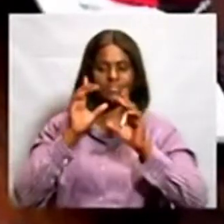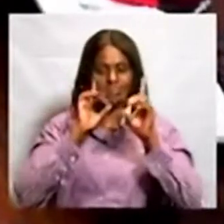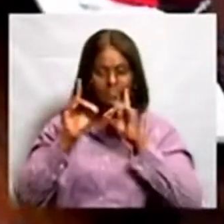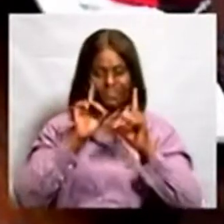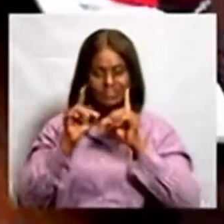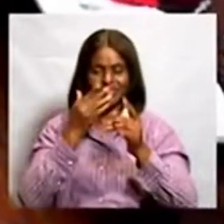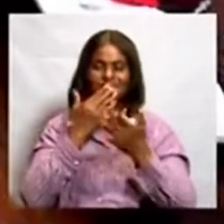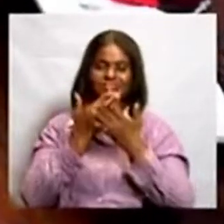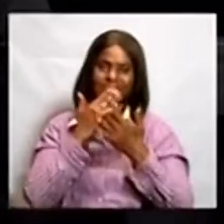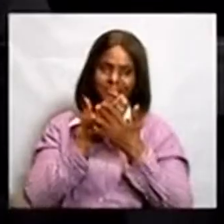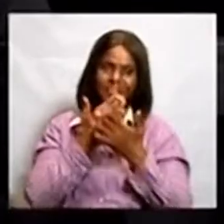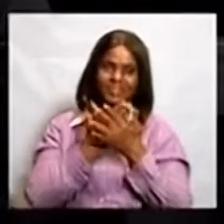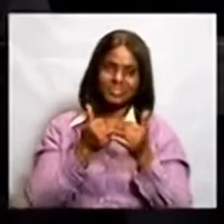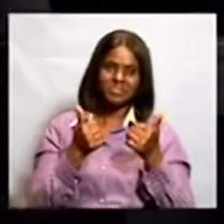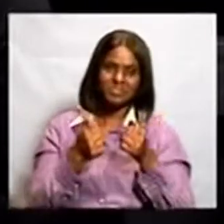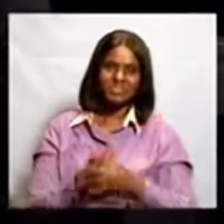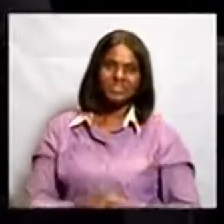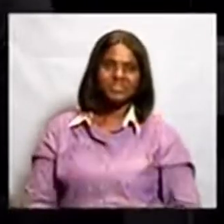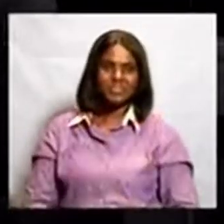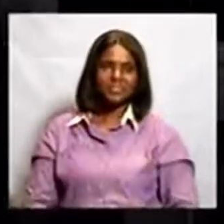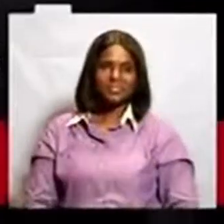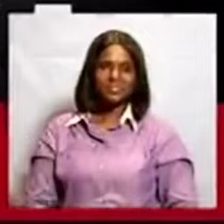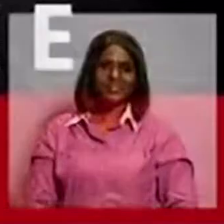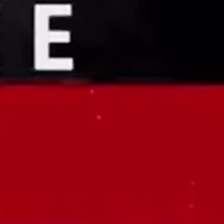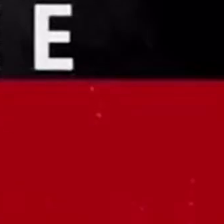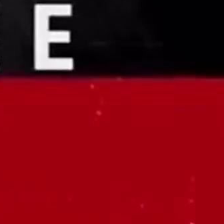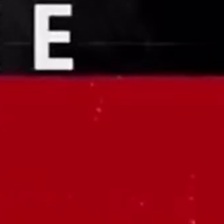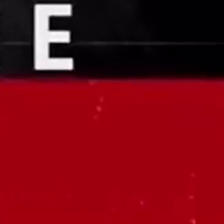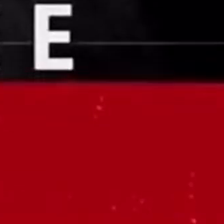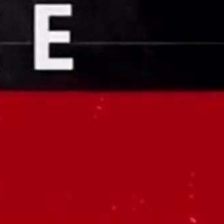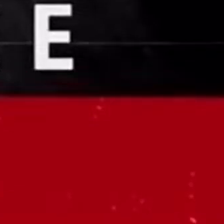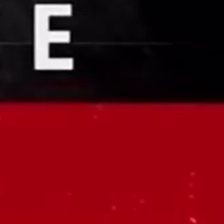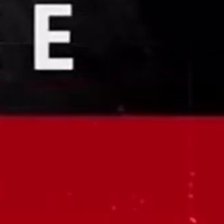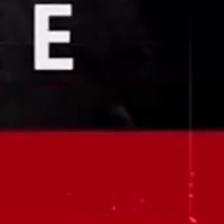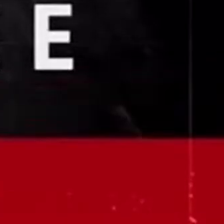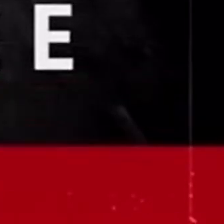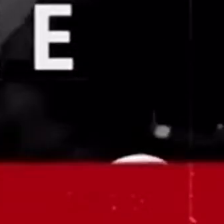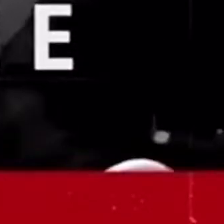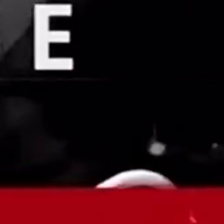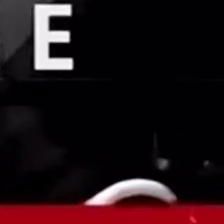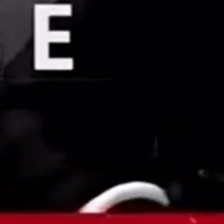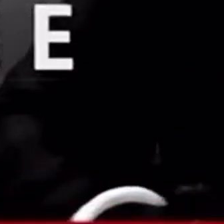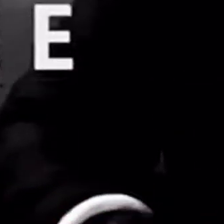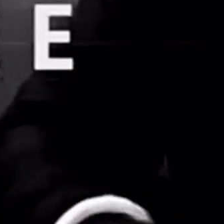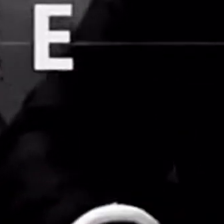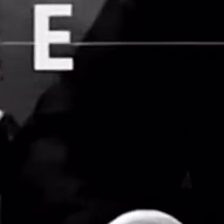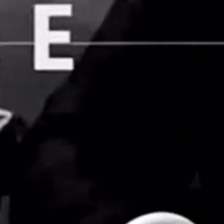always good to hear.